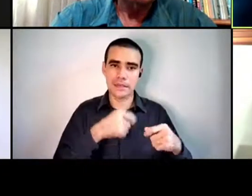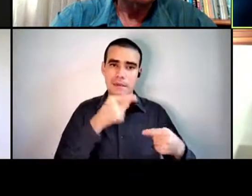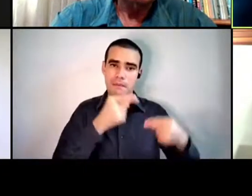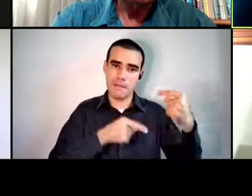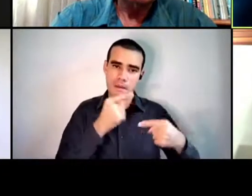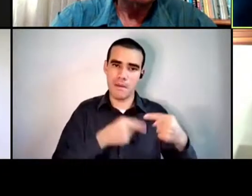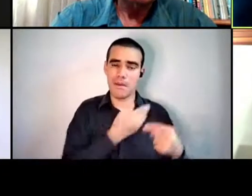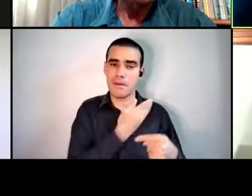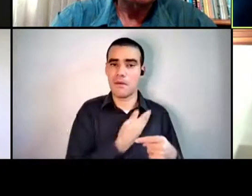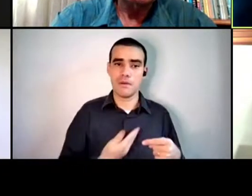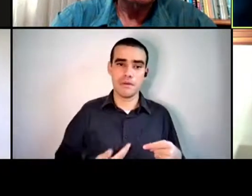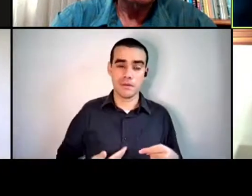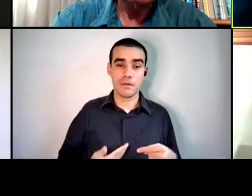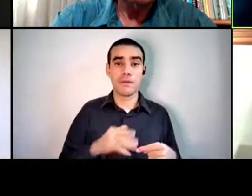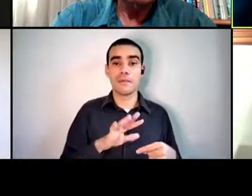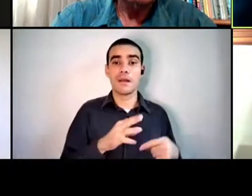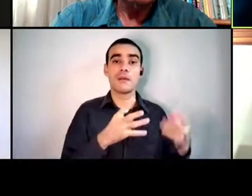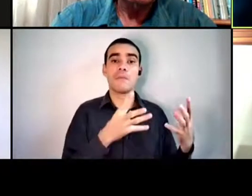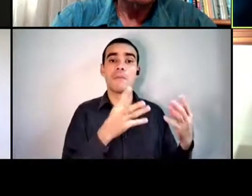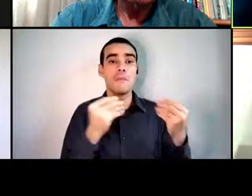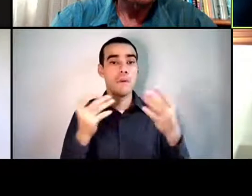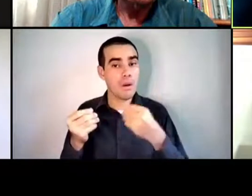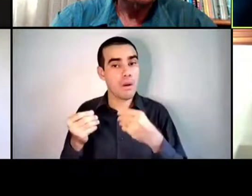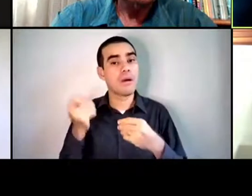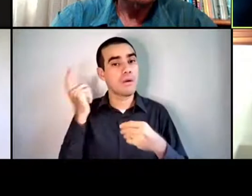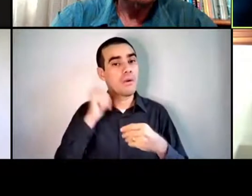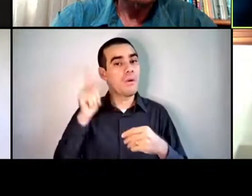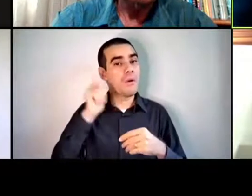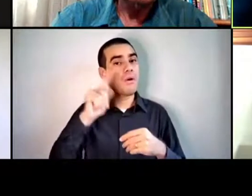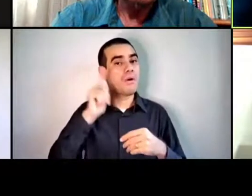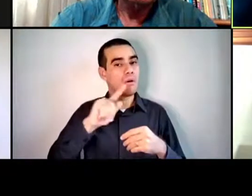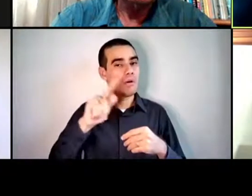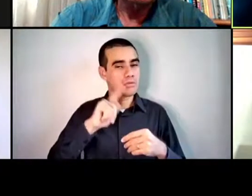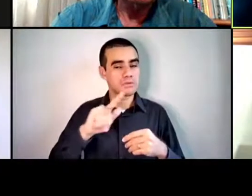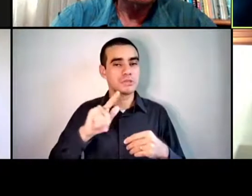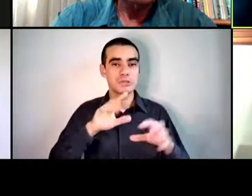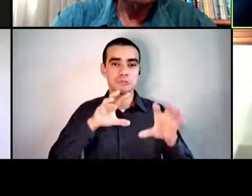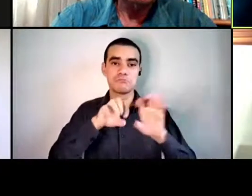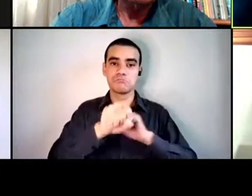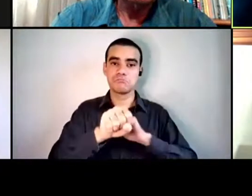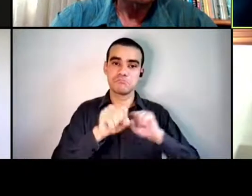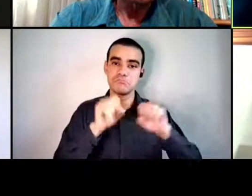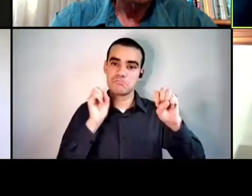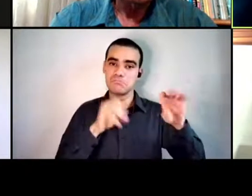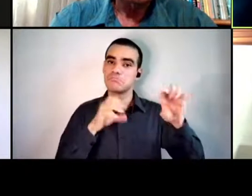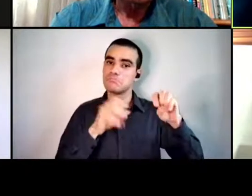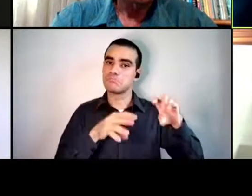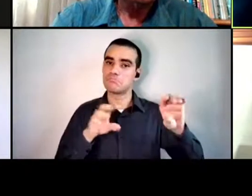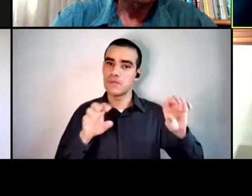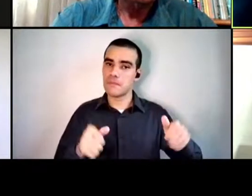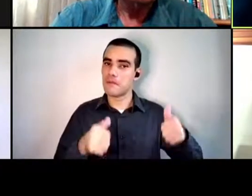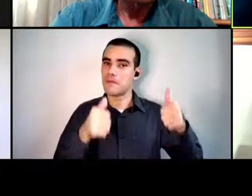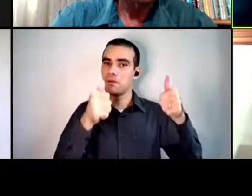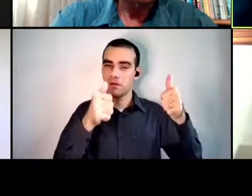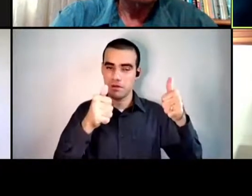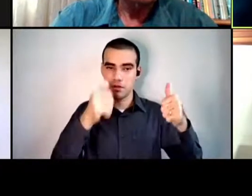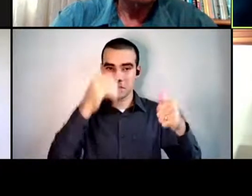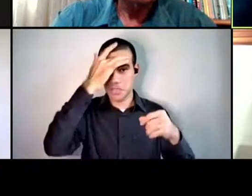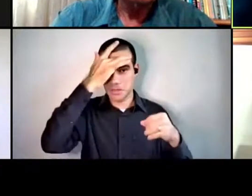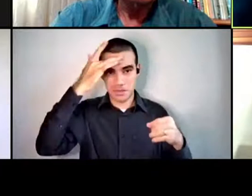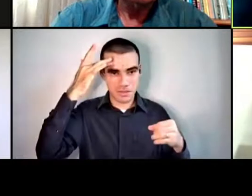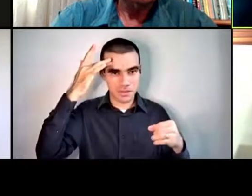need to attend public policy, but many surfed this wave, and we changed this